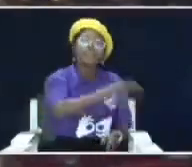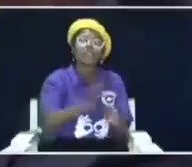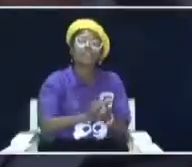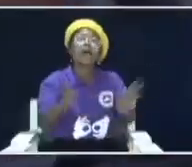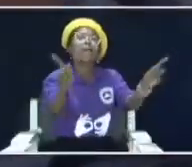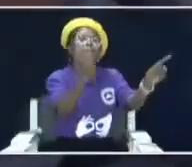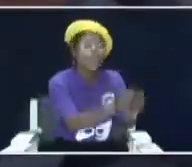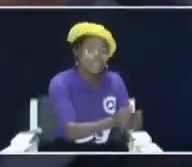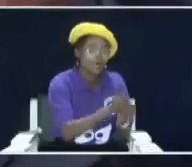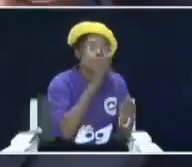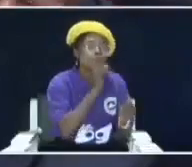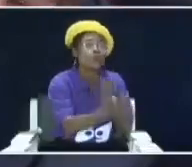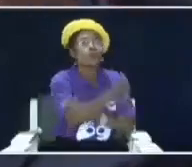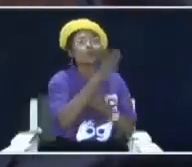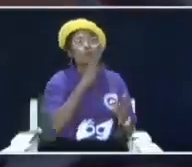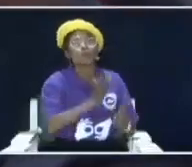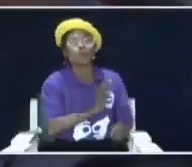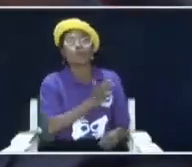win souls.